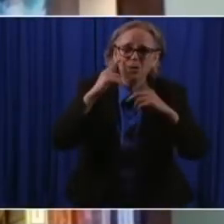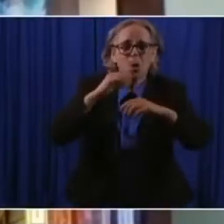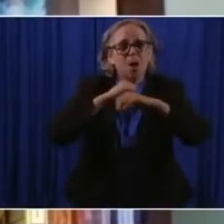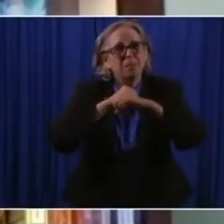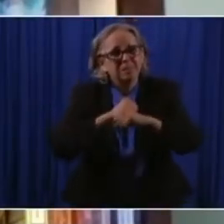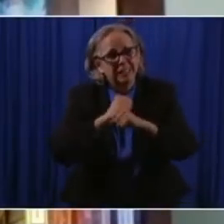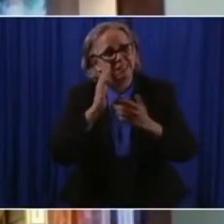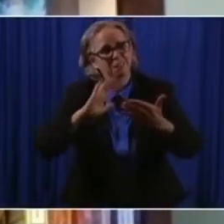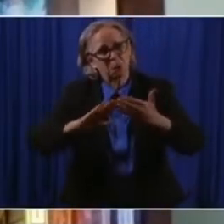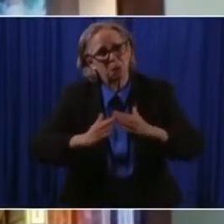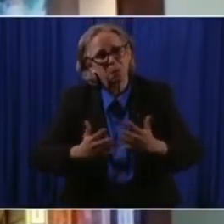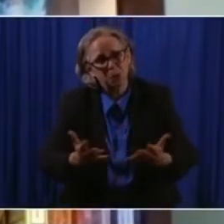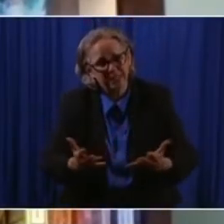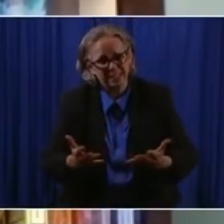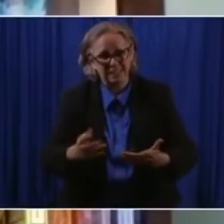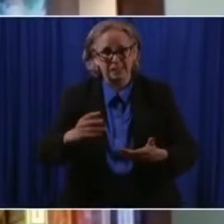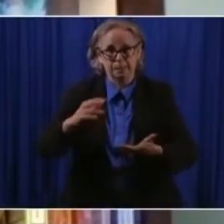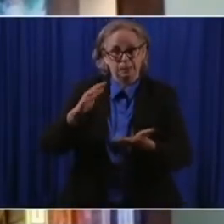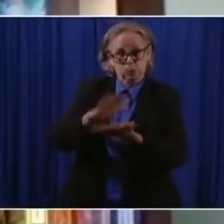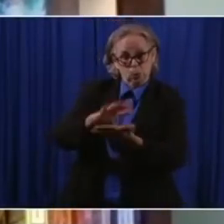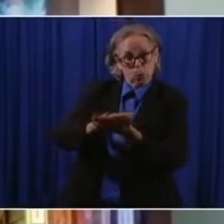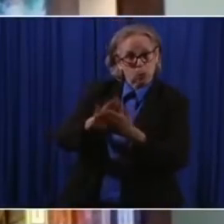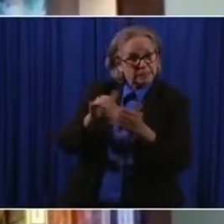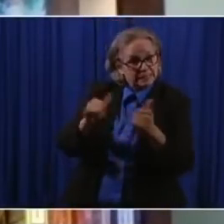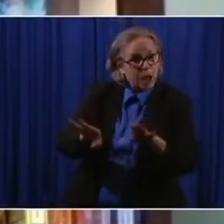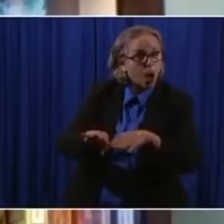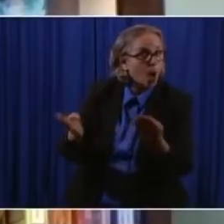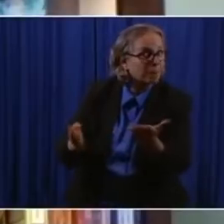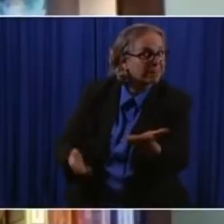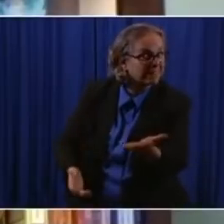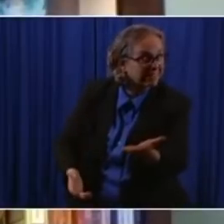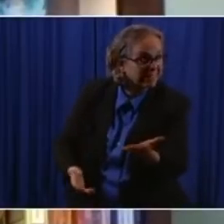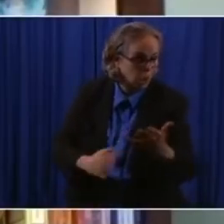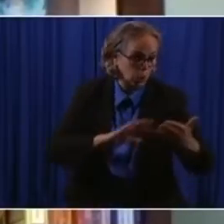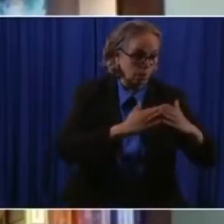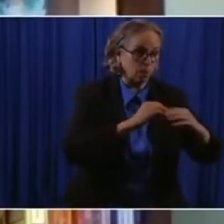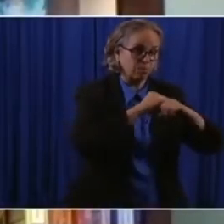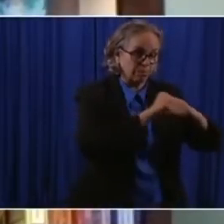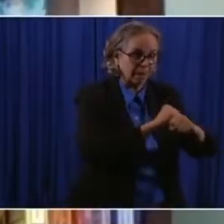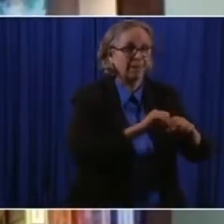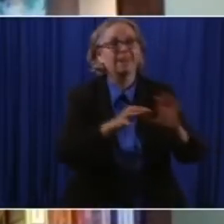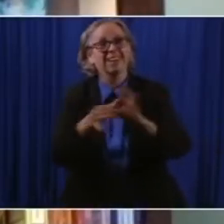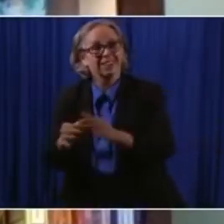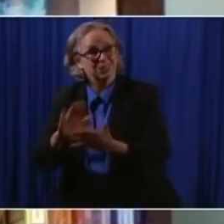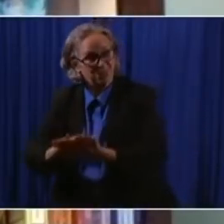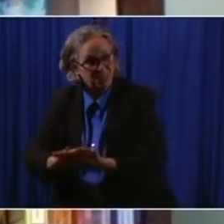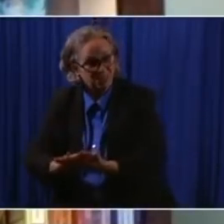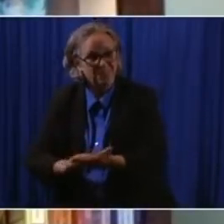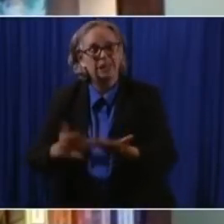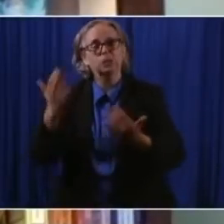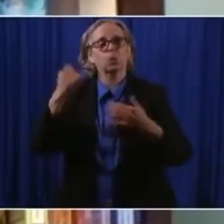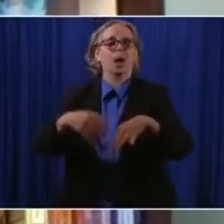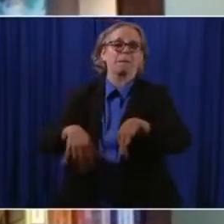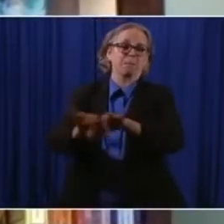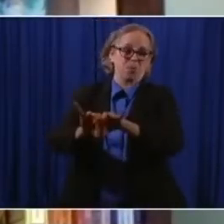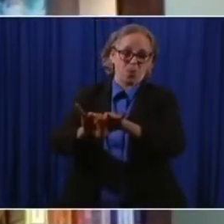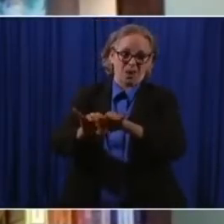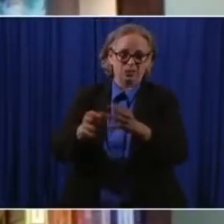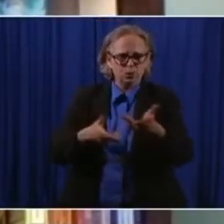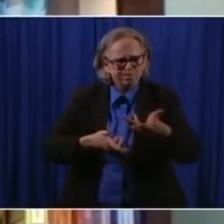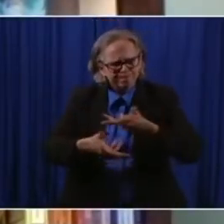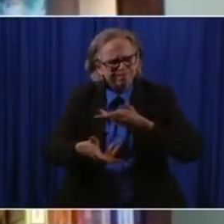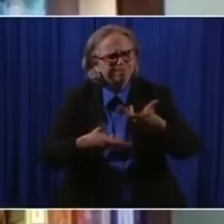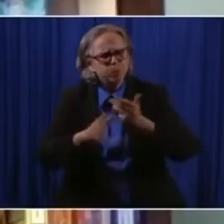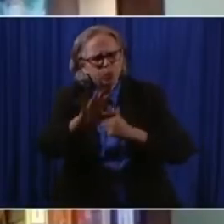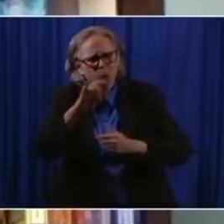in school longer if people participate in the mask wearing. So it's helpful if adults put aside their